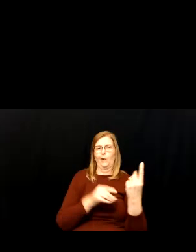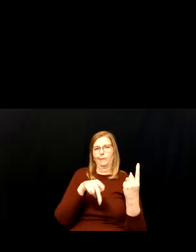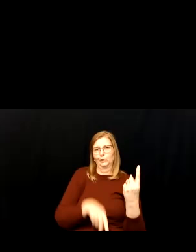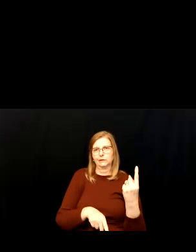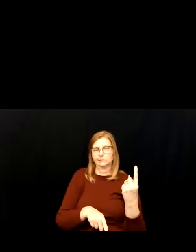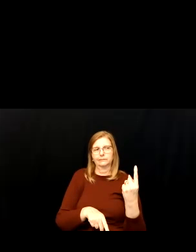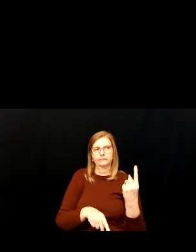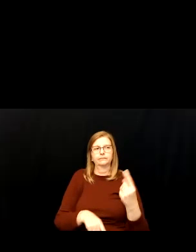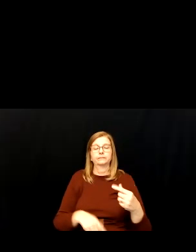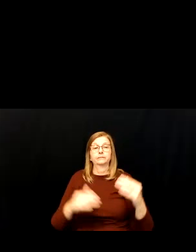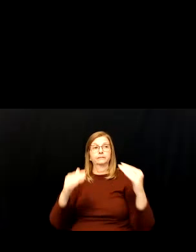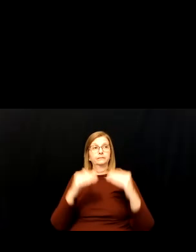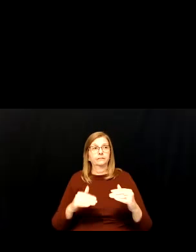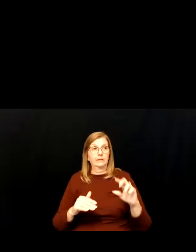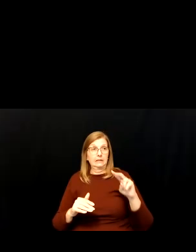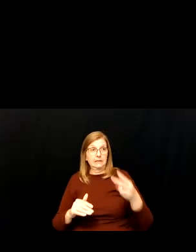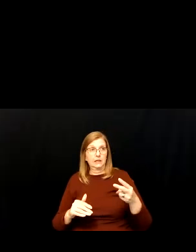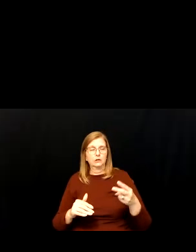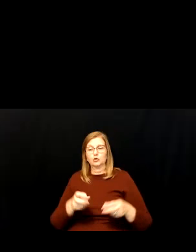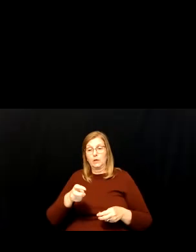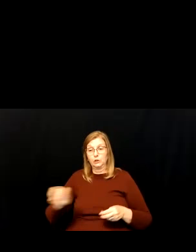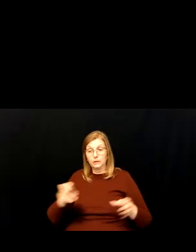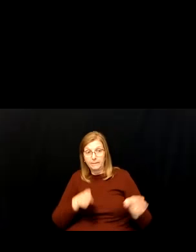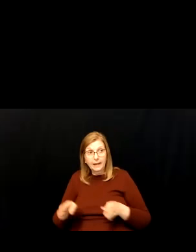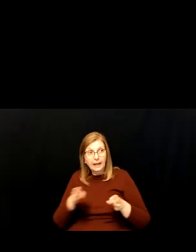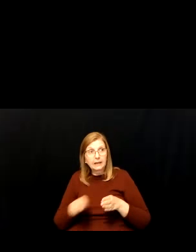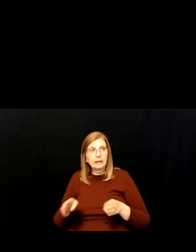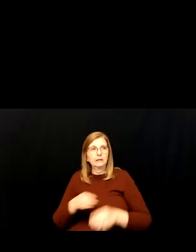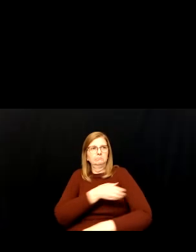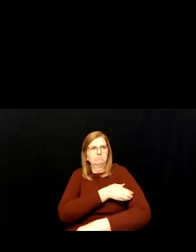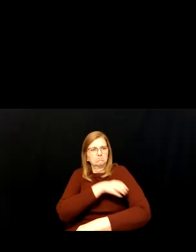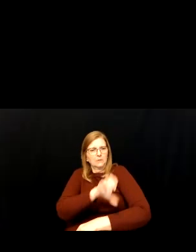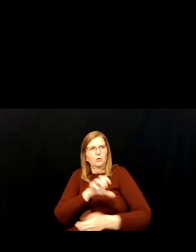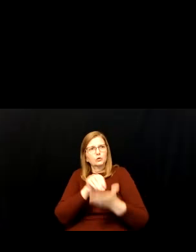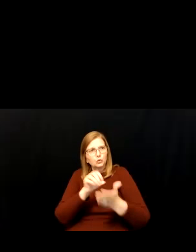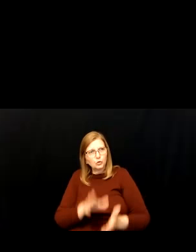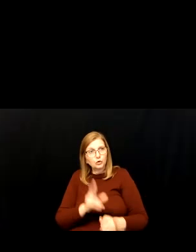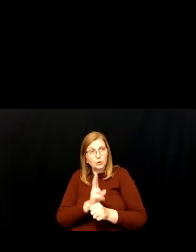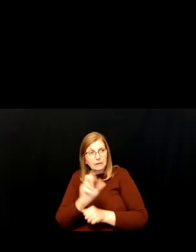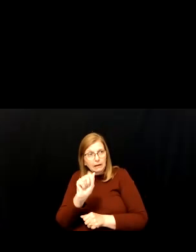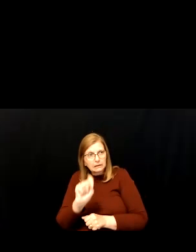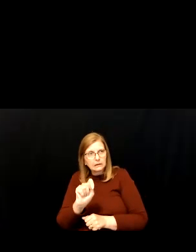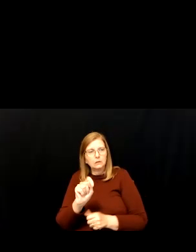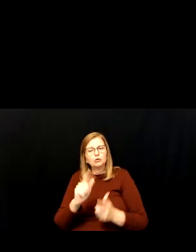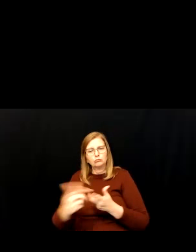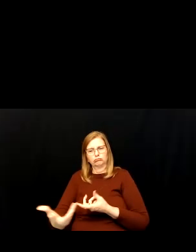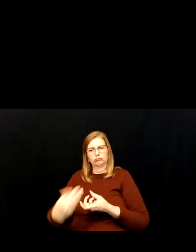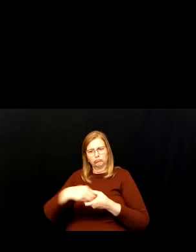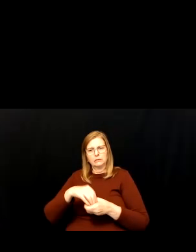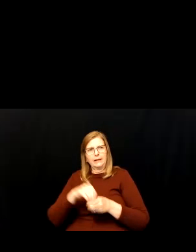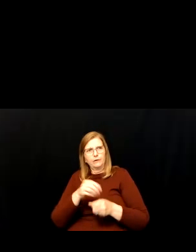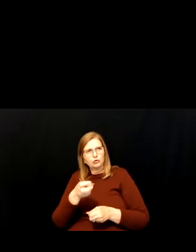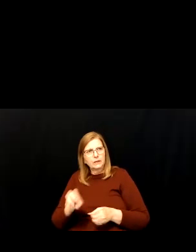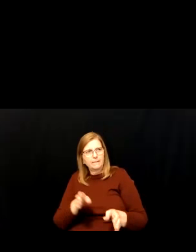second quality indicator is transition planning, empowers the student using AT to participate in the transition planning at a